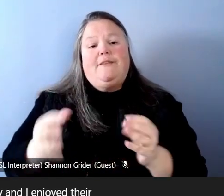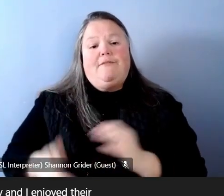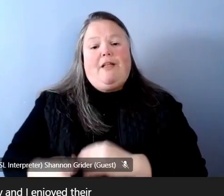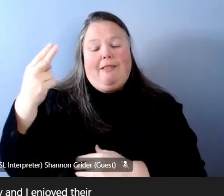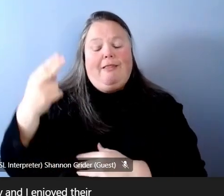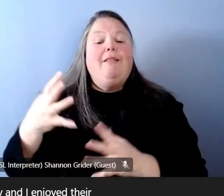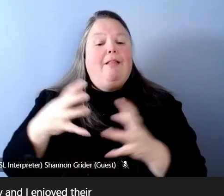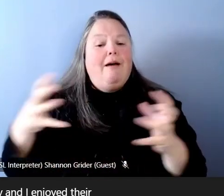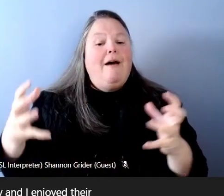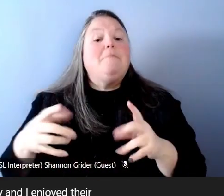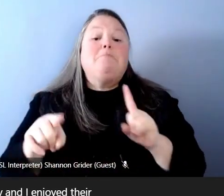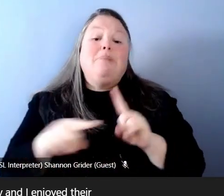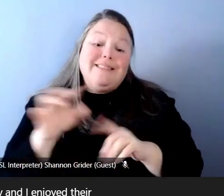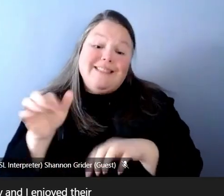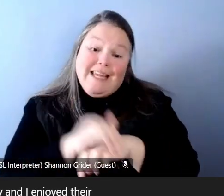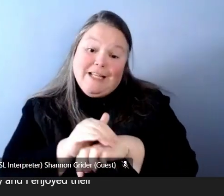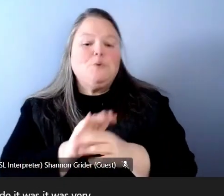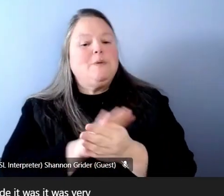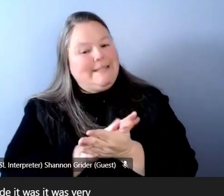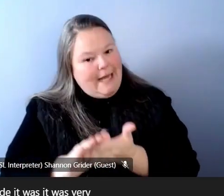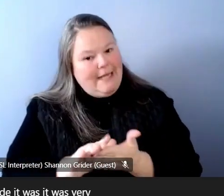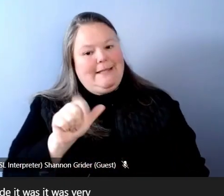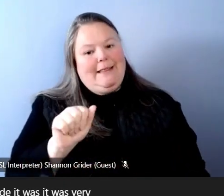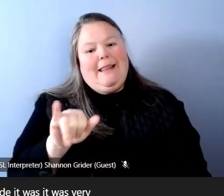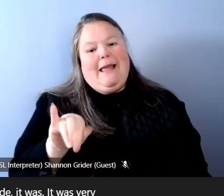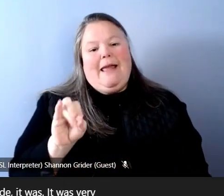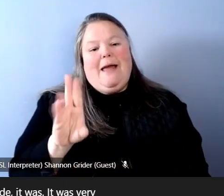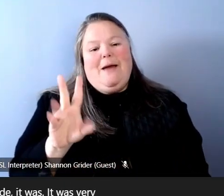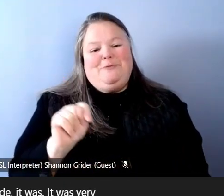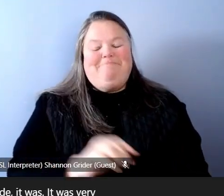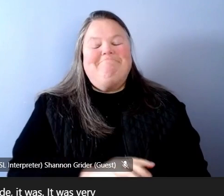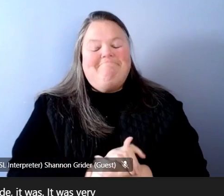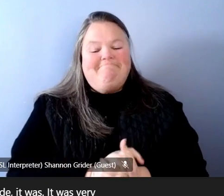English side, it was very nicely laid out.